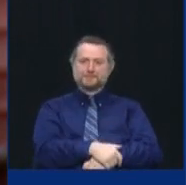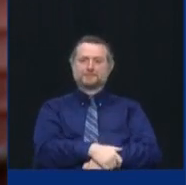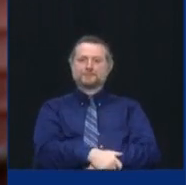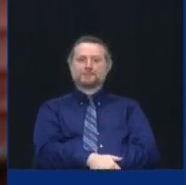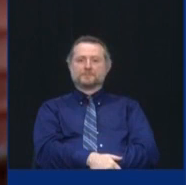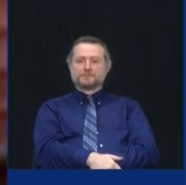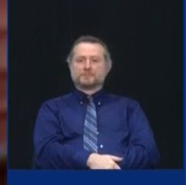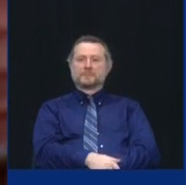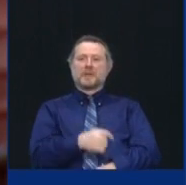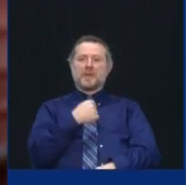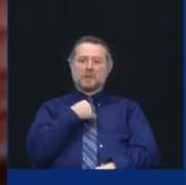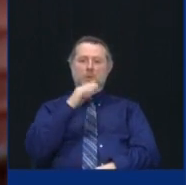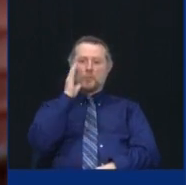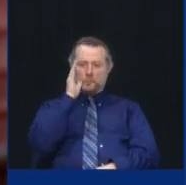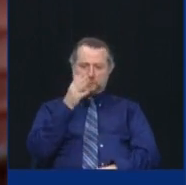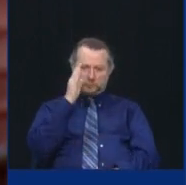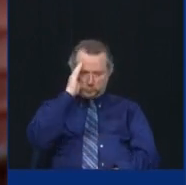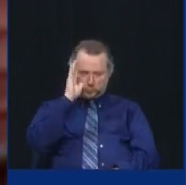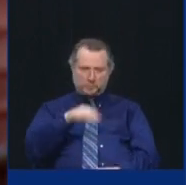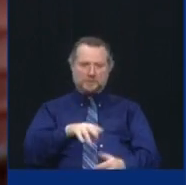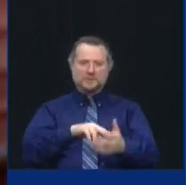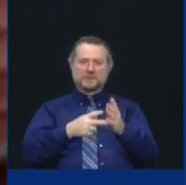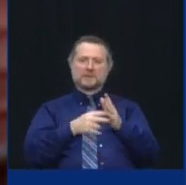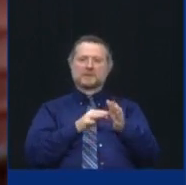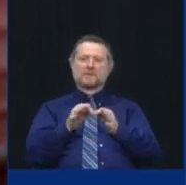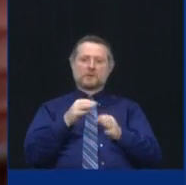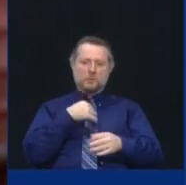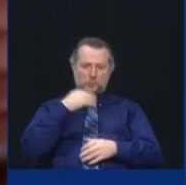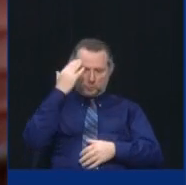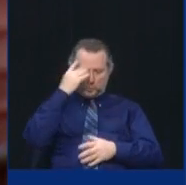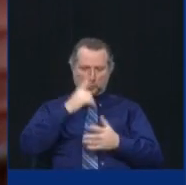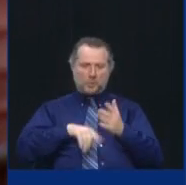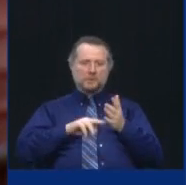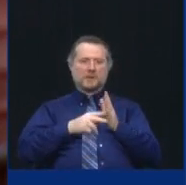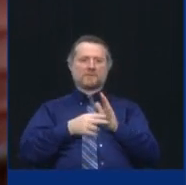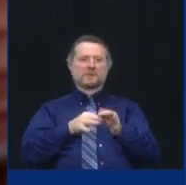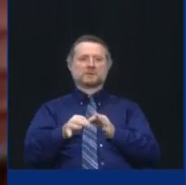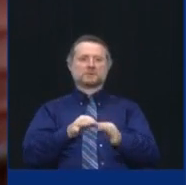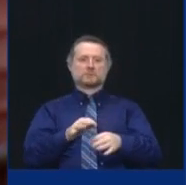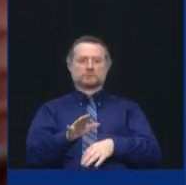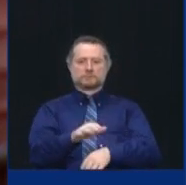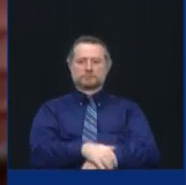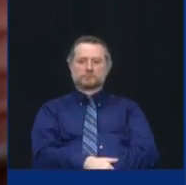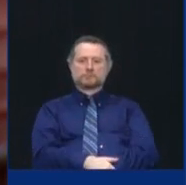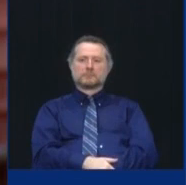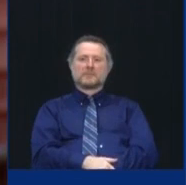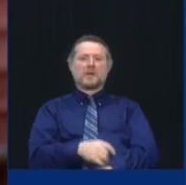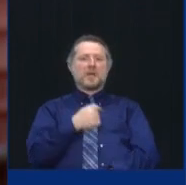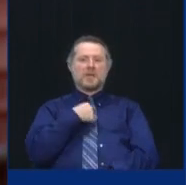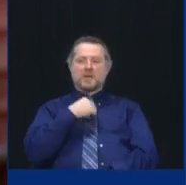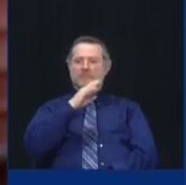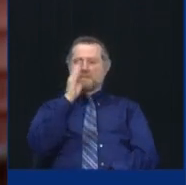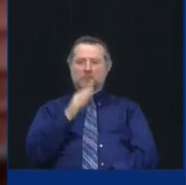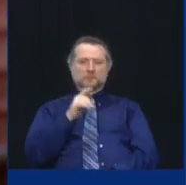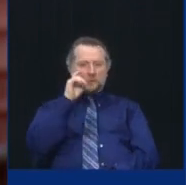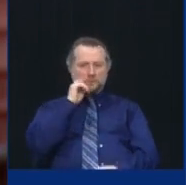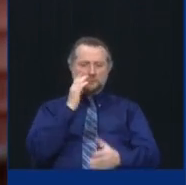Yes, I know the definition. I know the definition. And I never sexually harassed